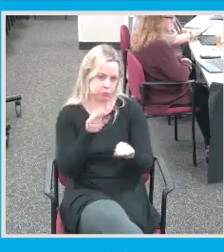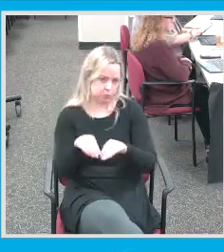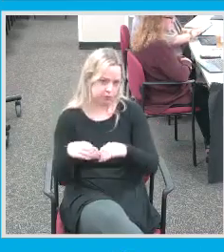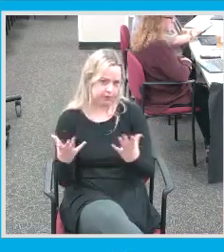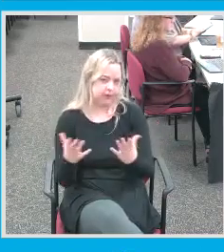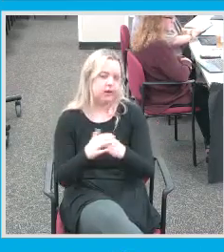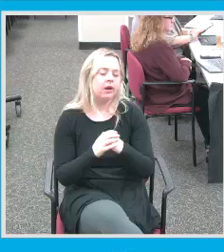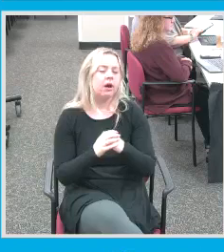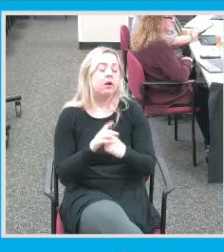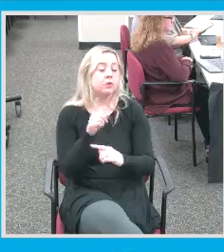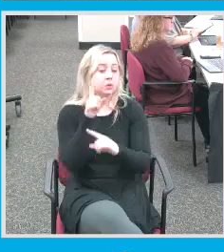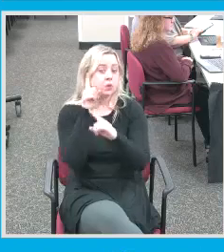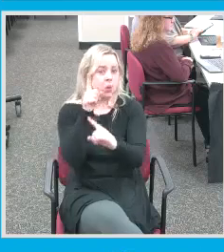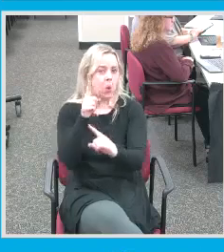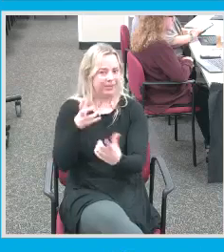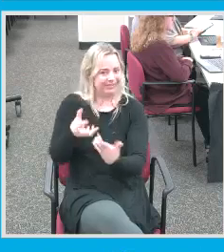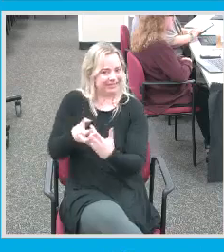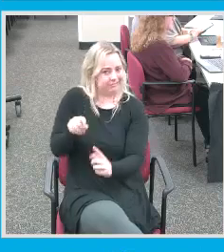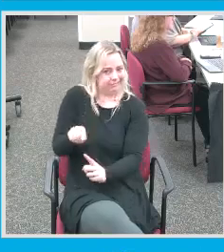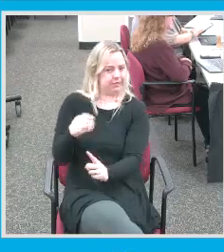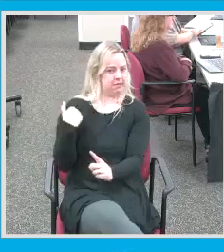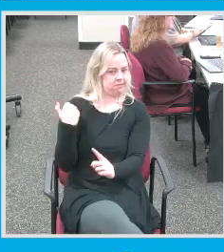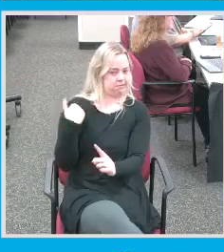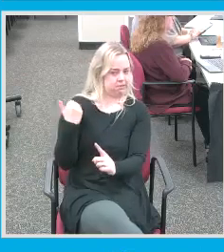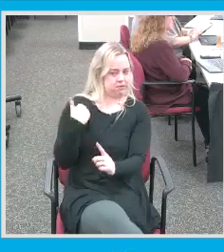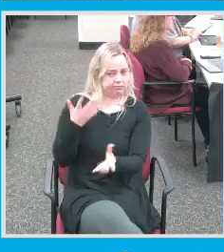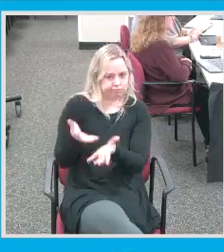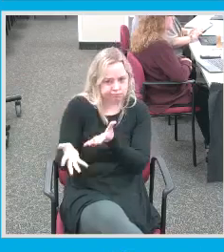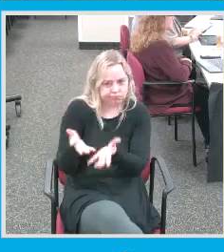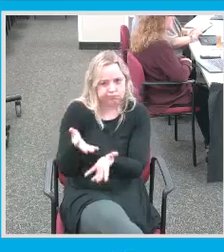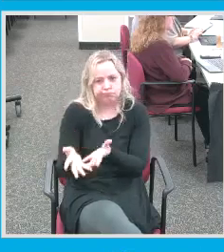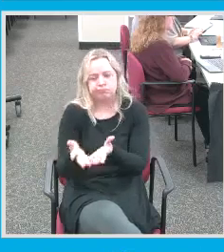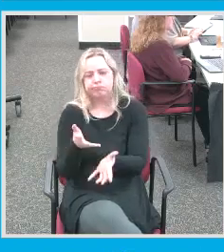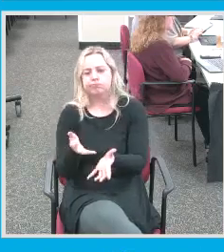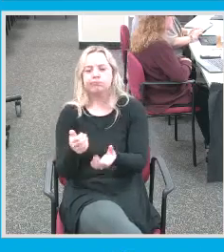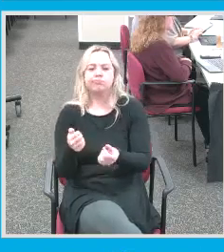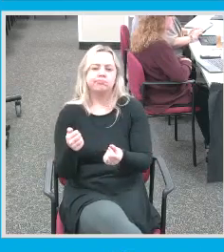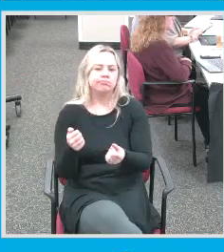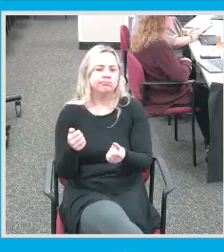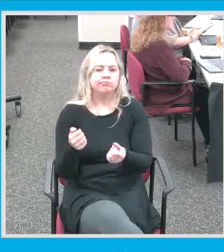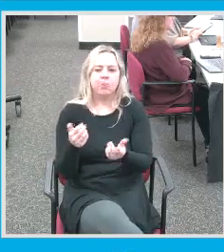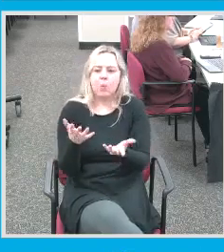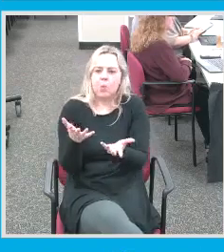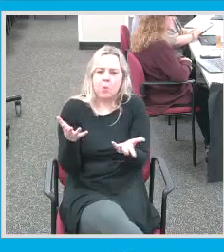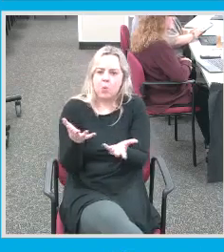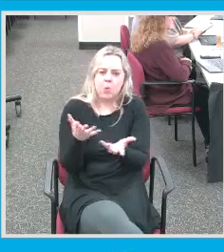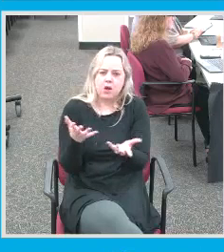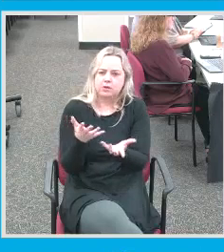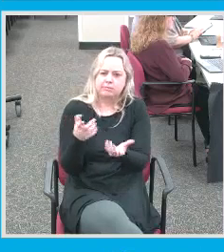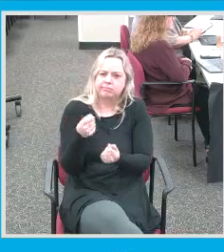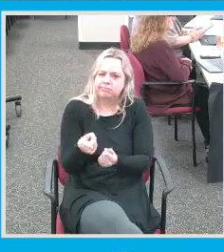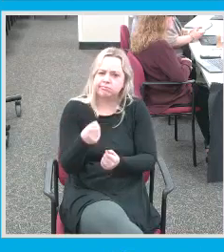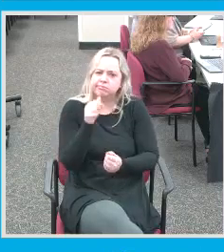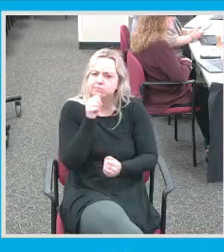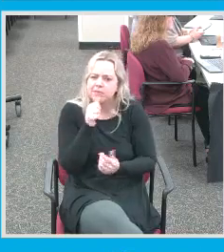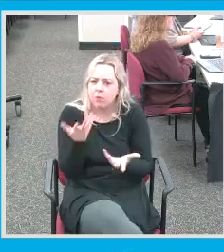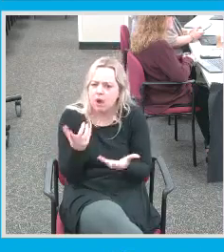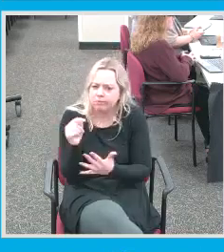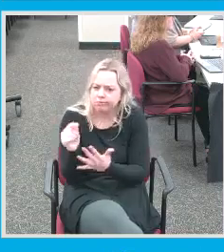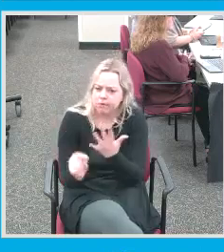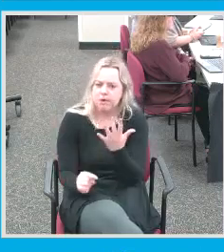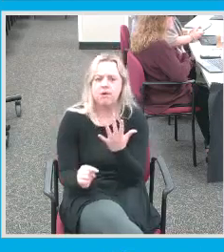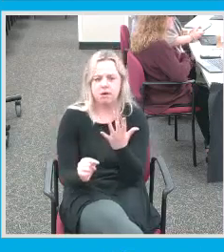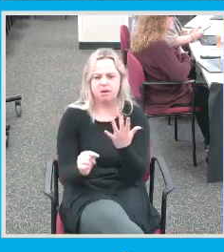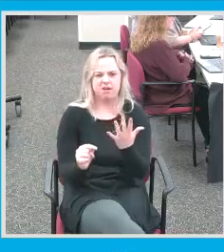So it's designed for them and to work with them on whatever is triggering them. So, you know, and it kind of has all